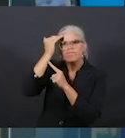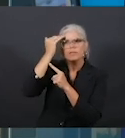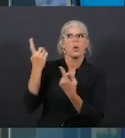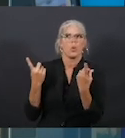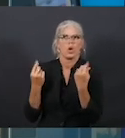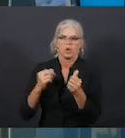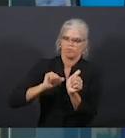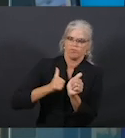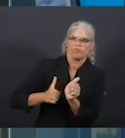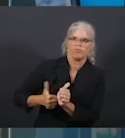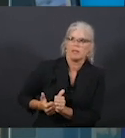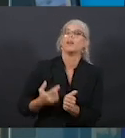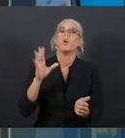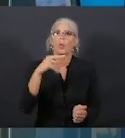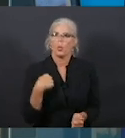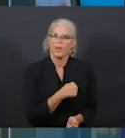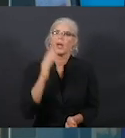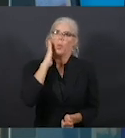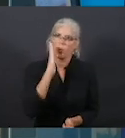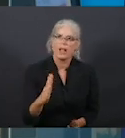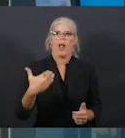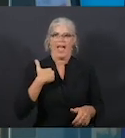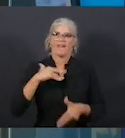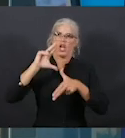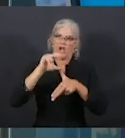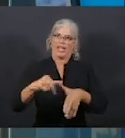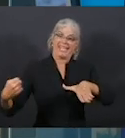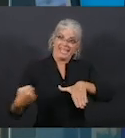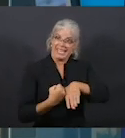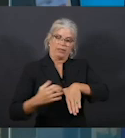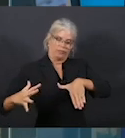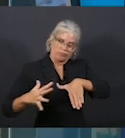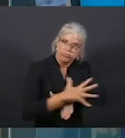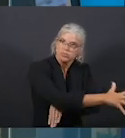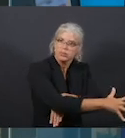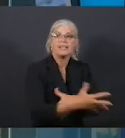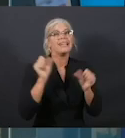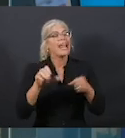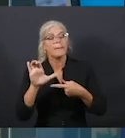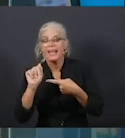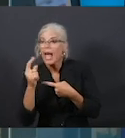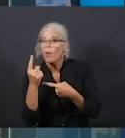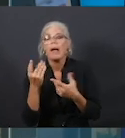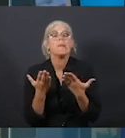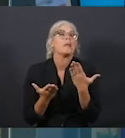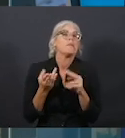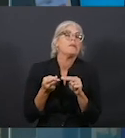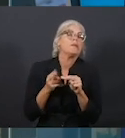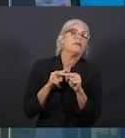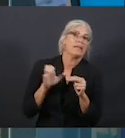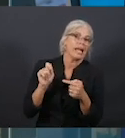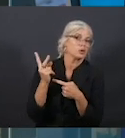have a hurricane hit the state, probably a Category 1, but it could be a little bit more powerful than that. But we